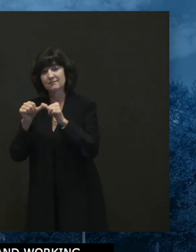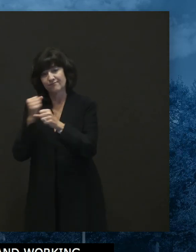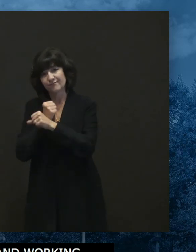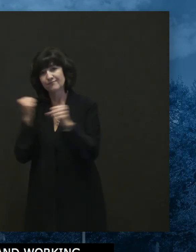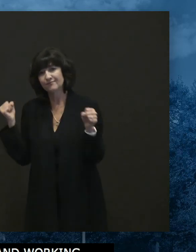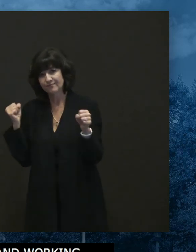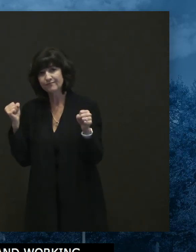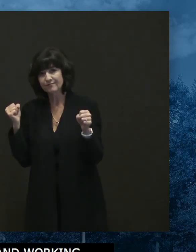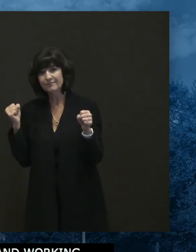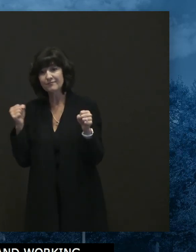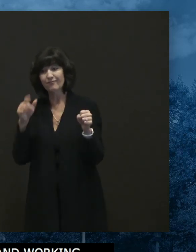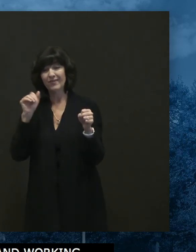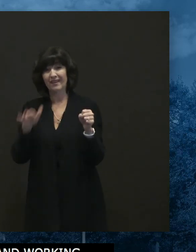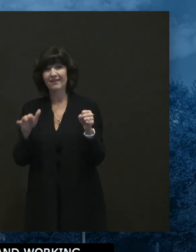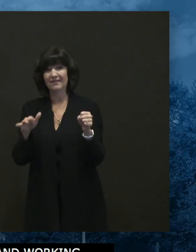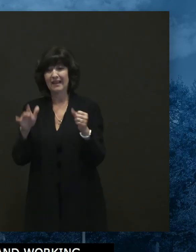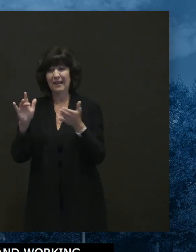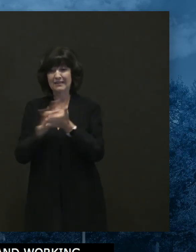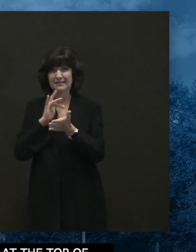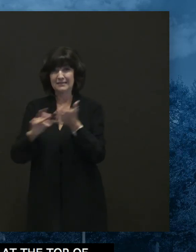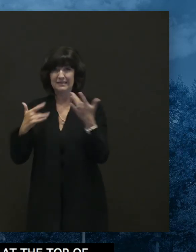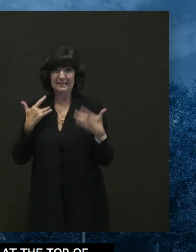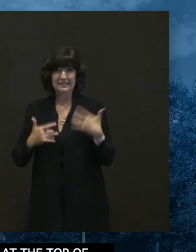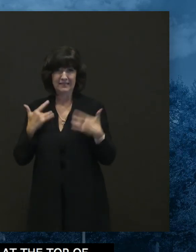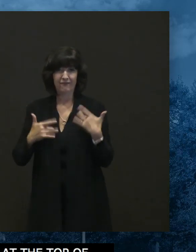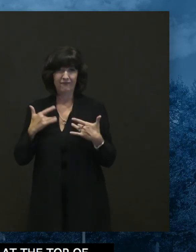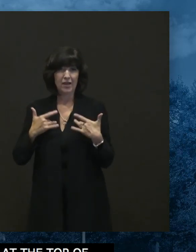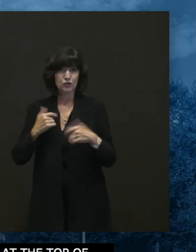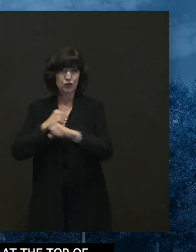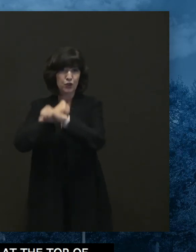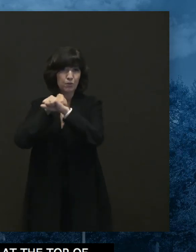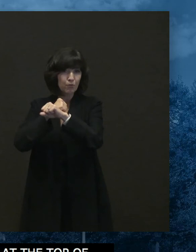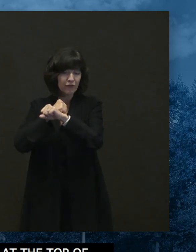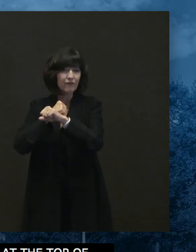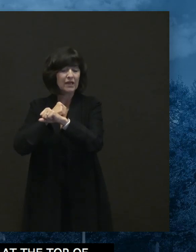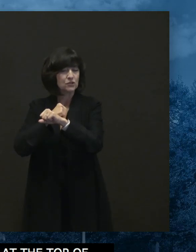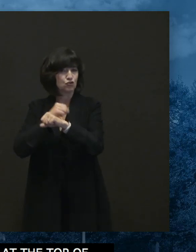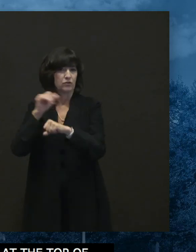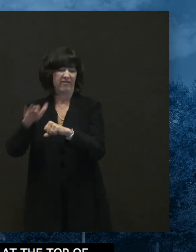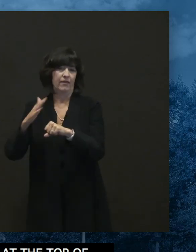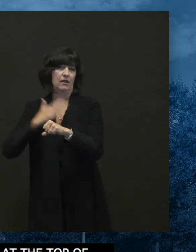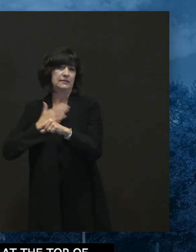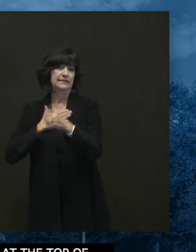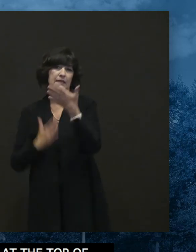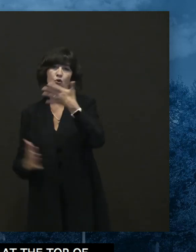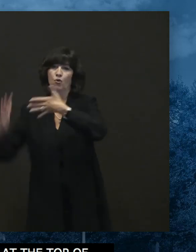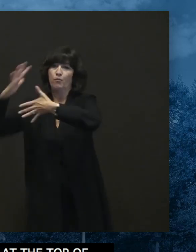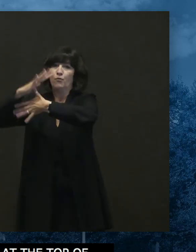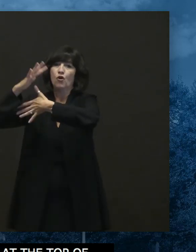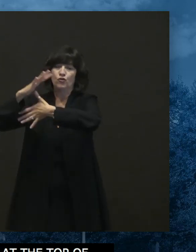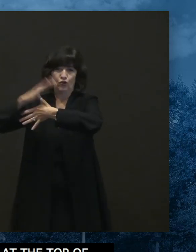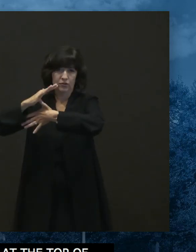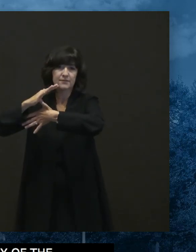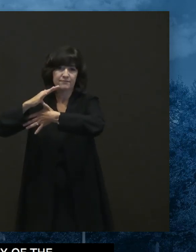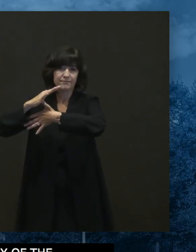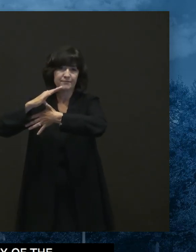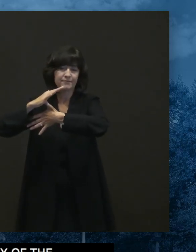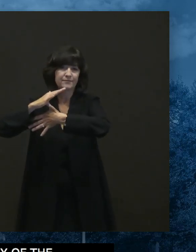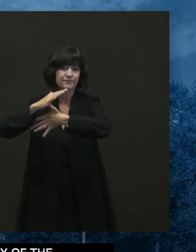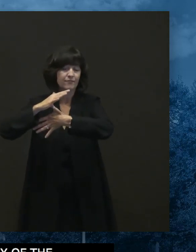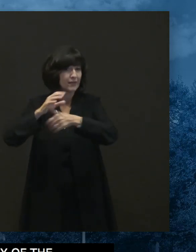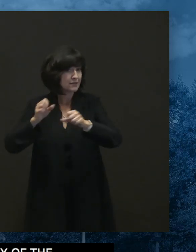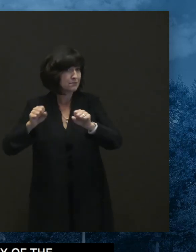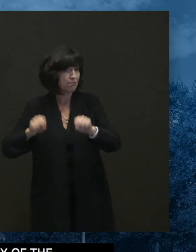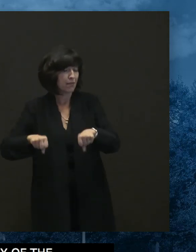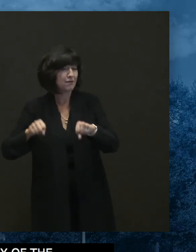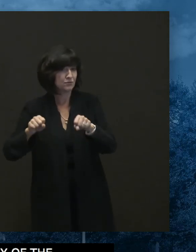to infection prevention is really of the highest priority for us right now. It is